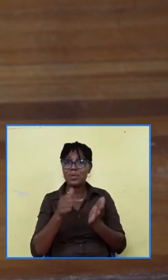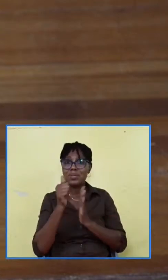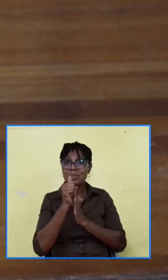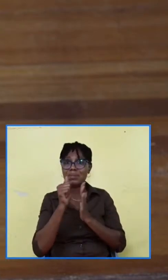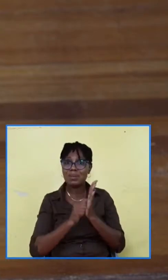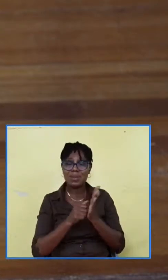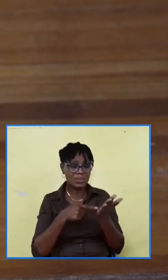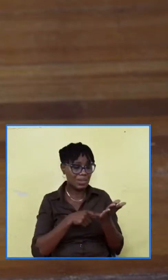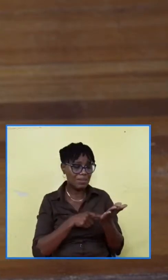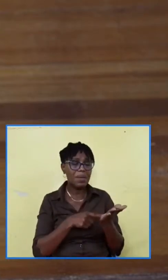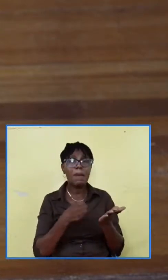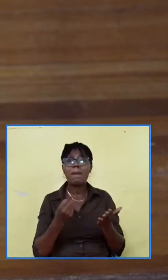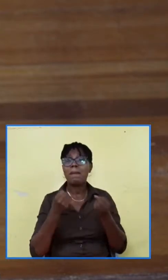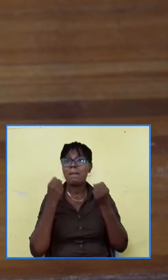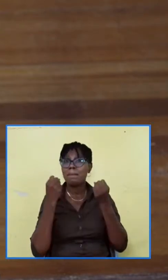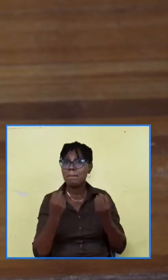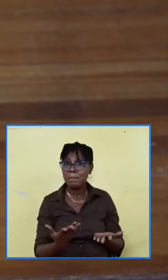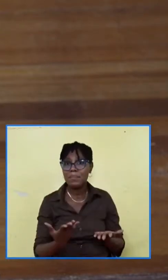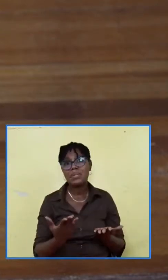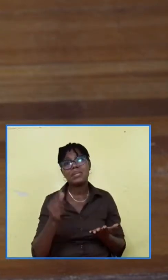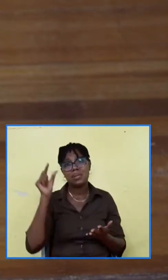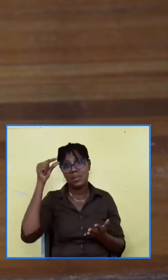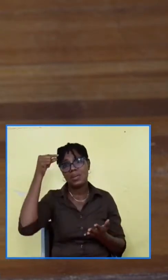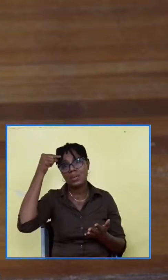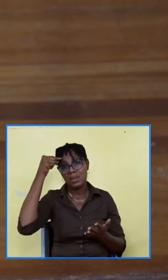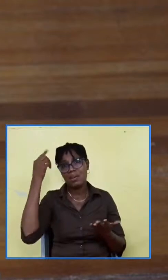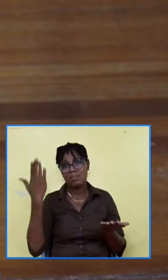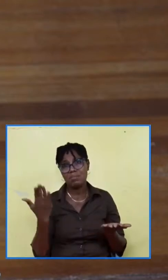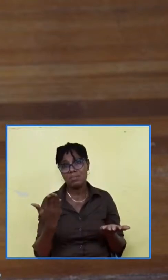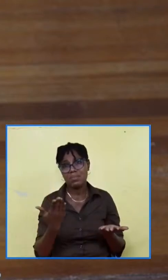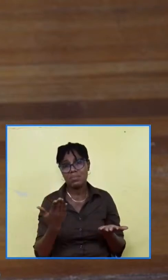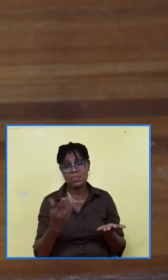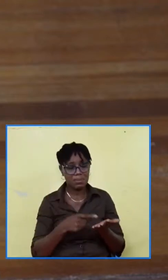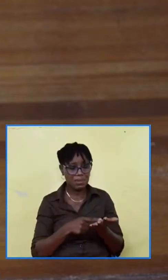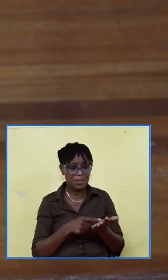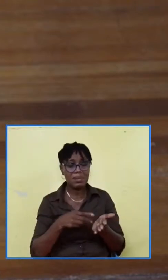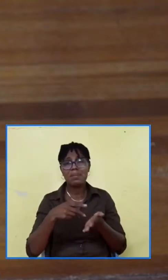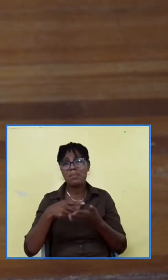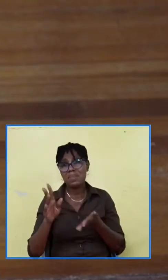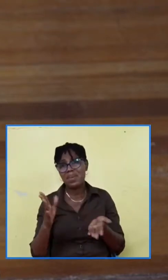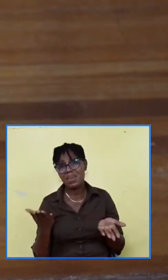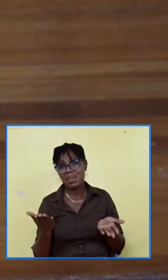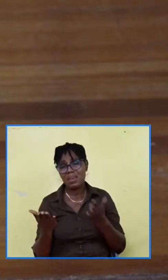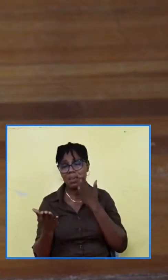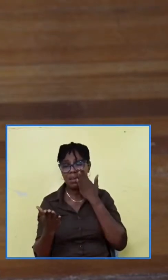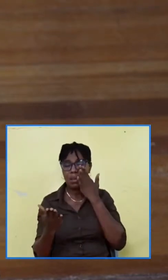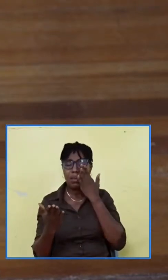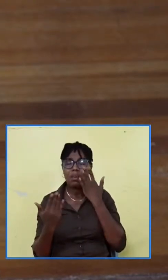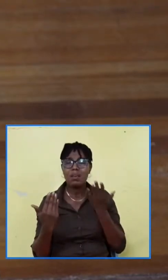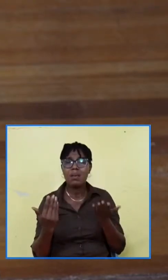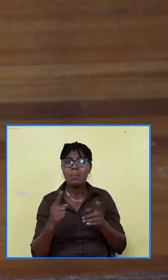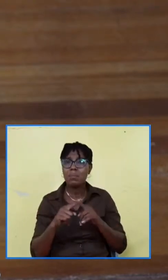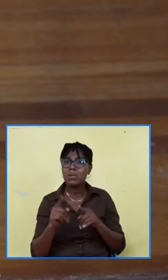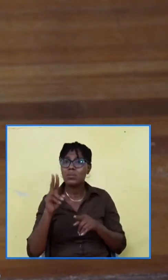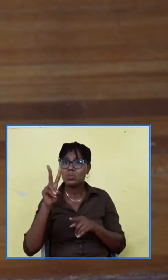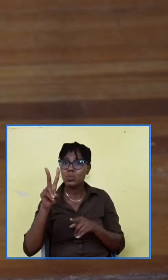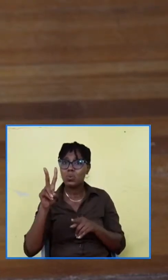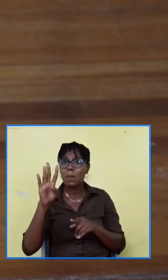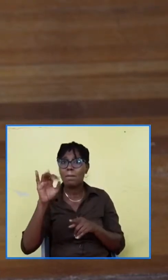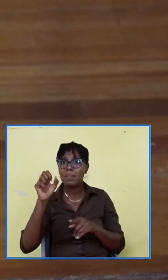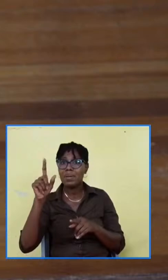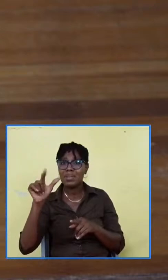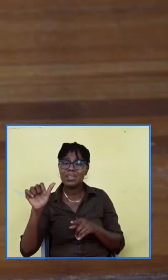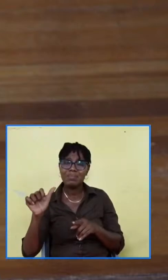it's paying the 8% at the moment. It's about 2.2 billion. Other things being equal, that's not a bad position to be in, except for the